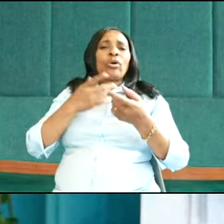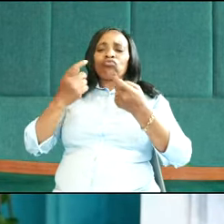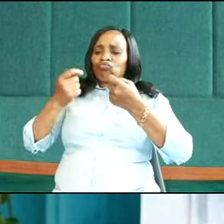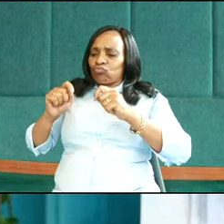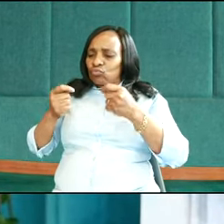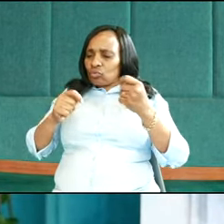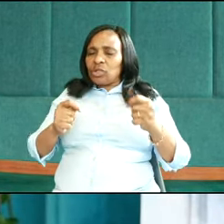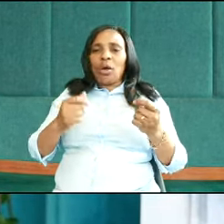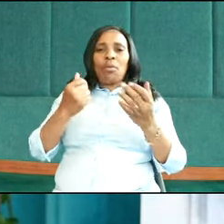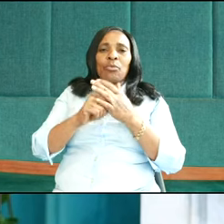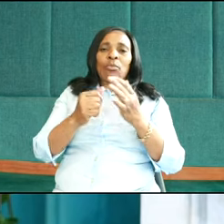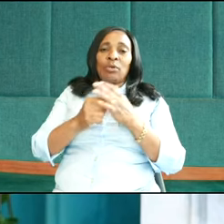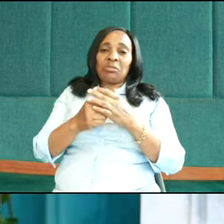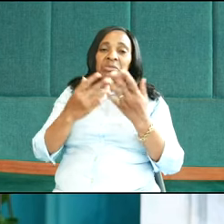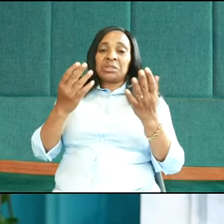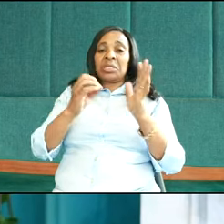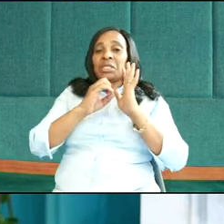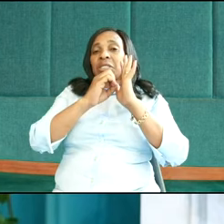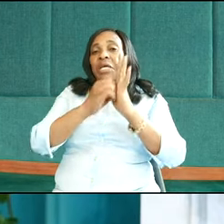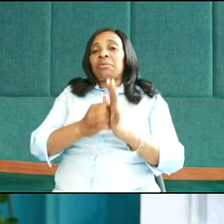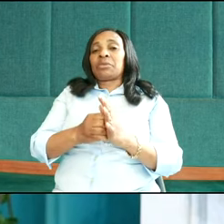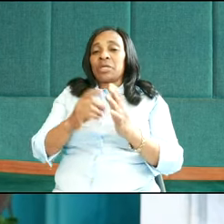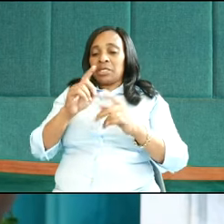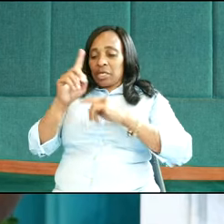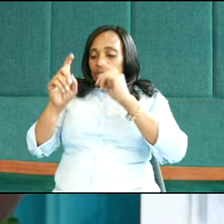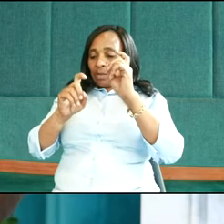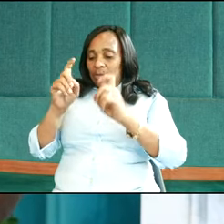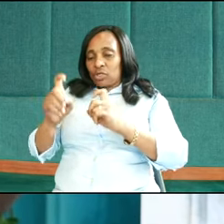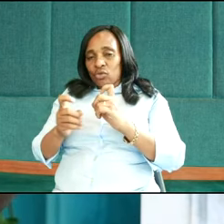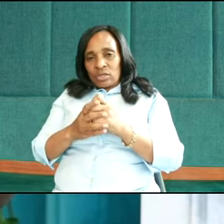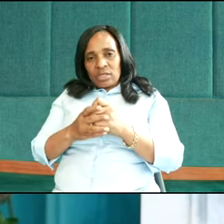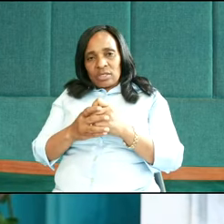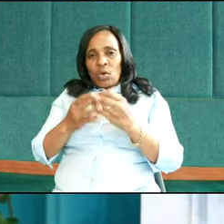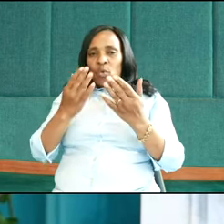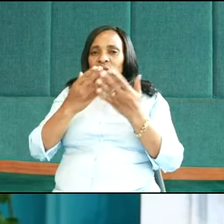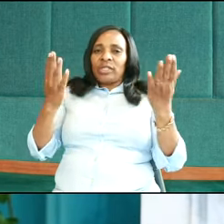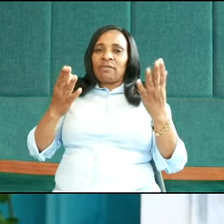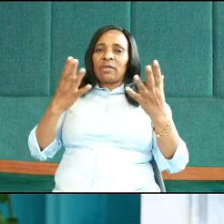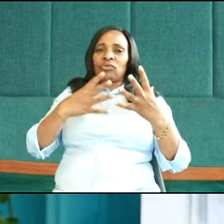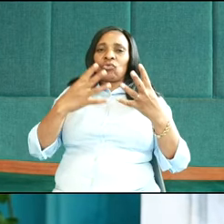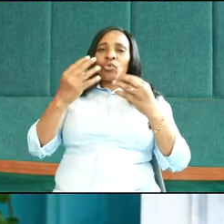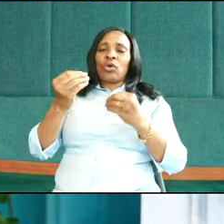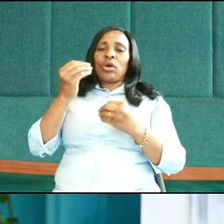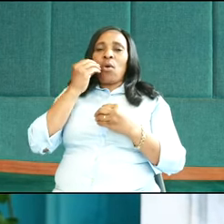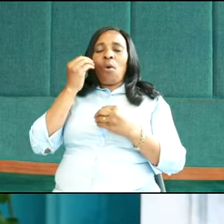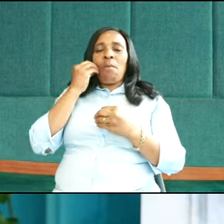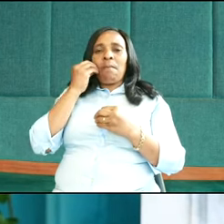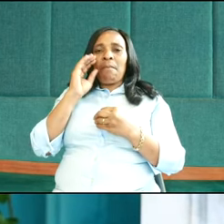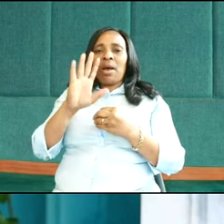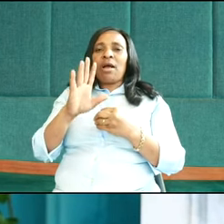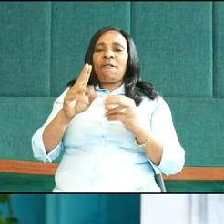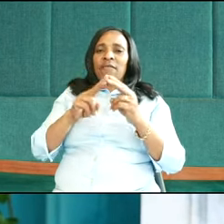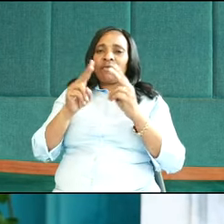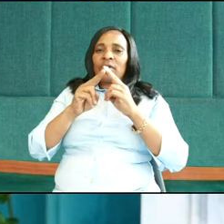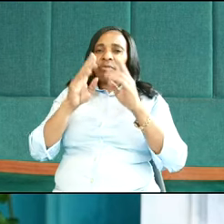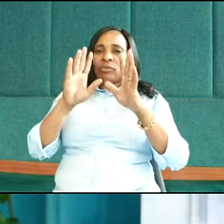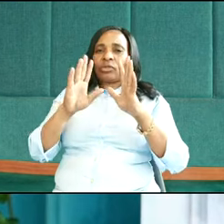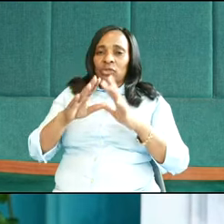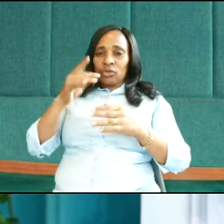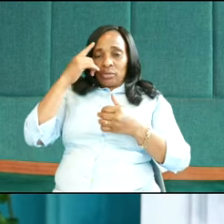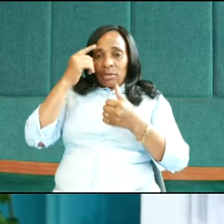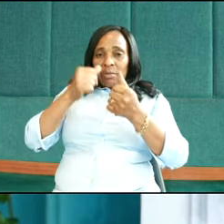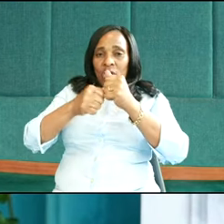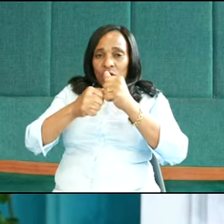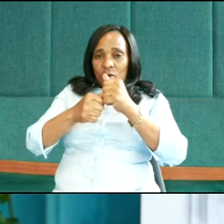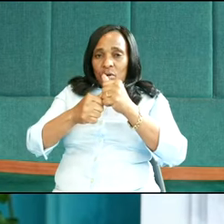and our problems, for example, examinations and whatever is going on at home, it's very important to remember God during